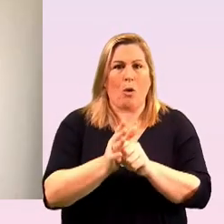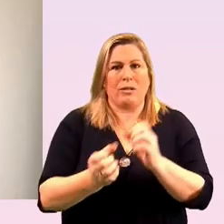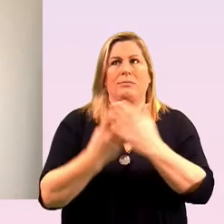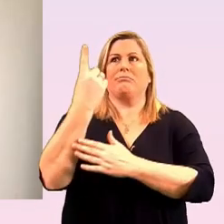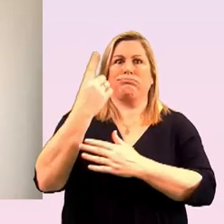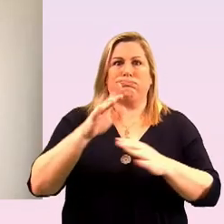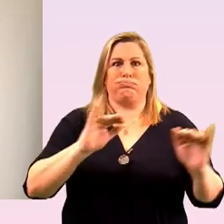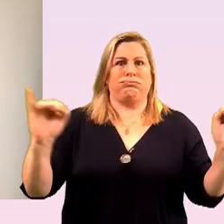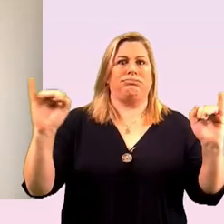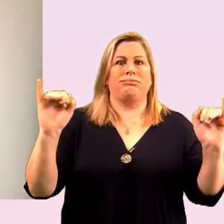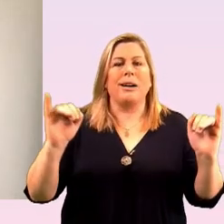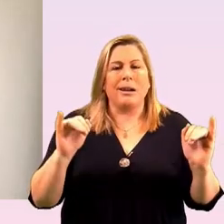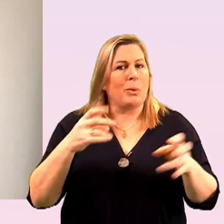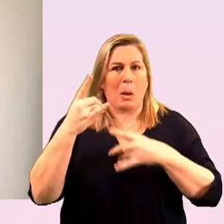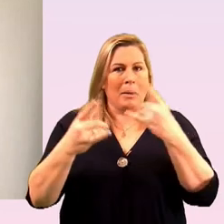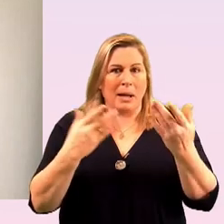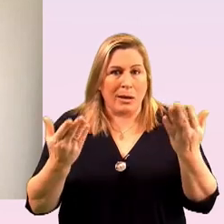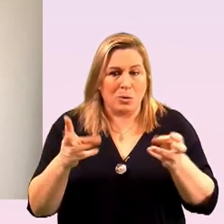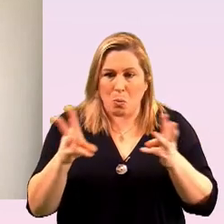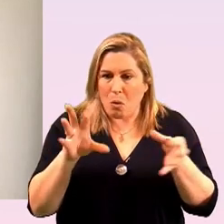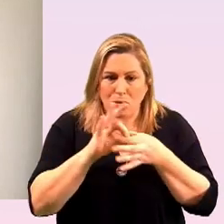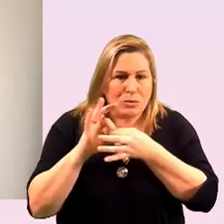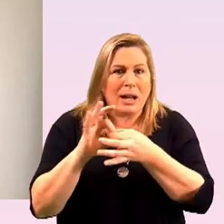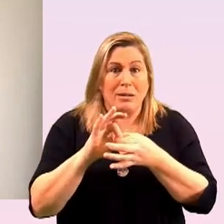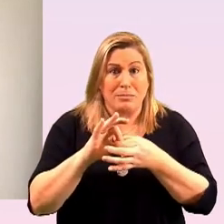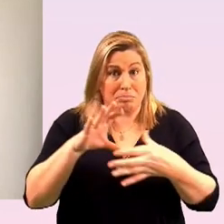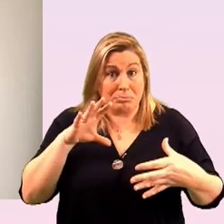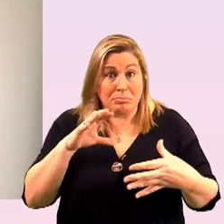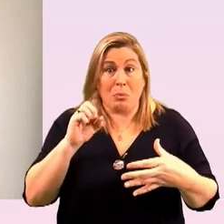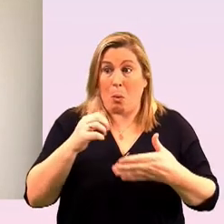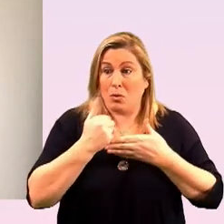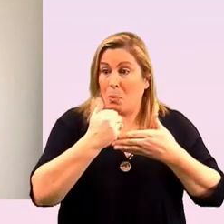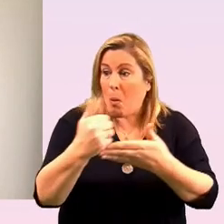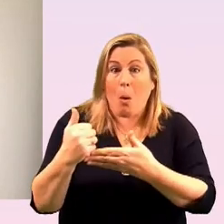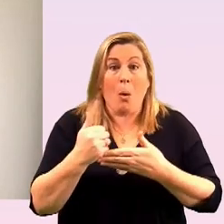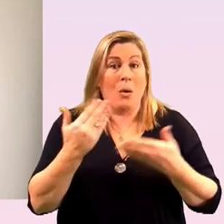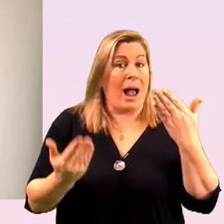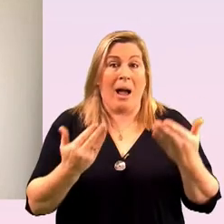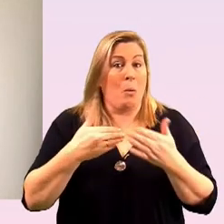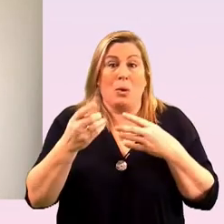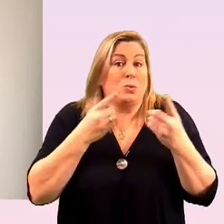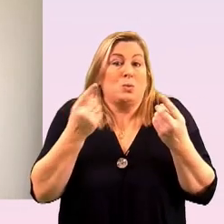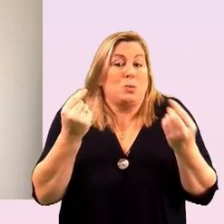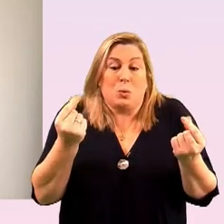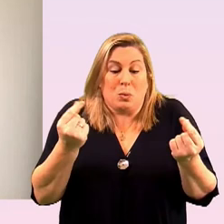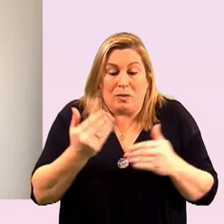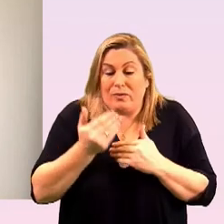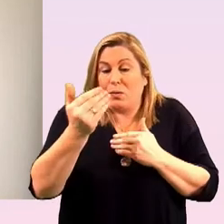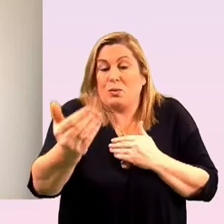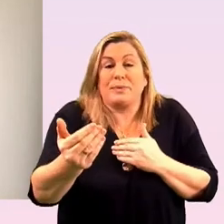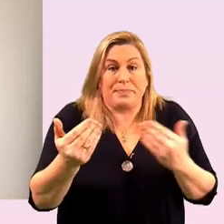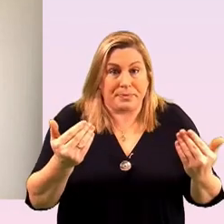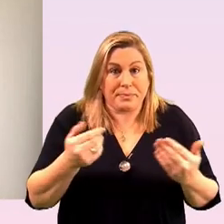group kind of like working together, supported, and what are some ways that you're looking forward to bettering